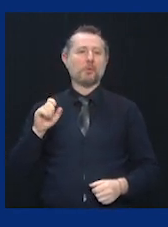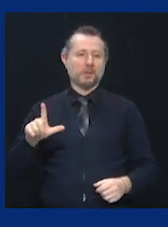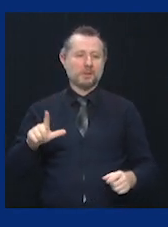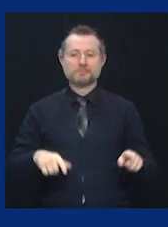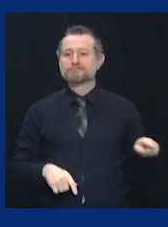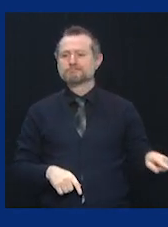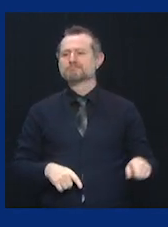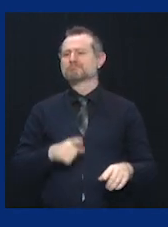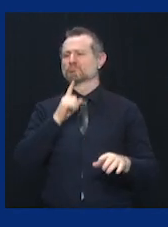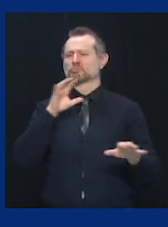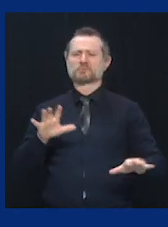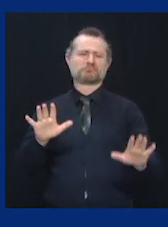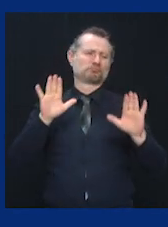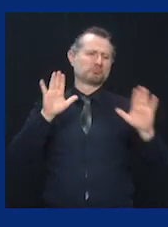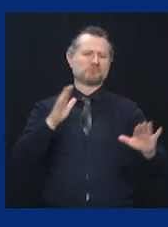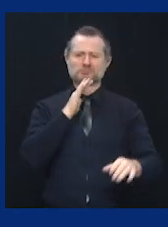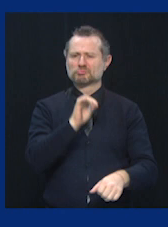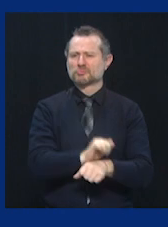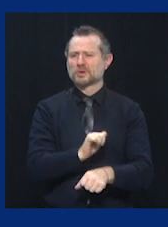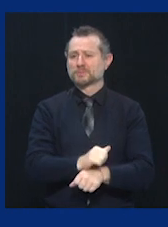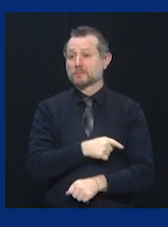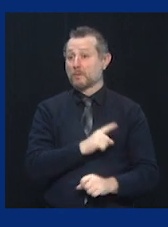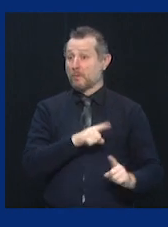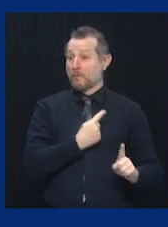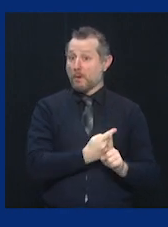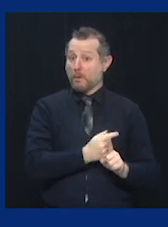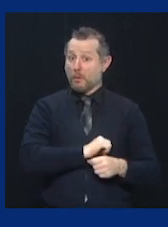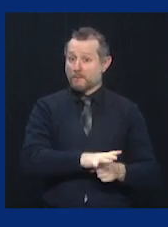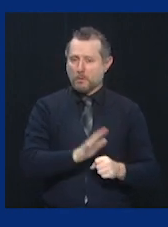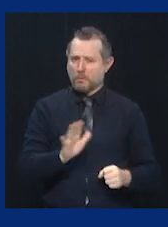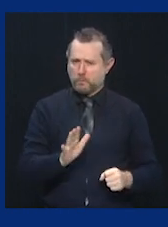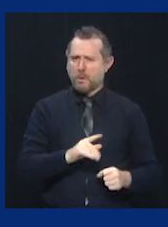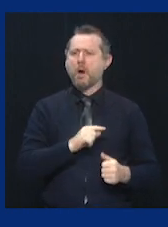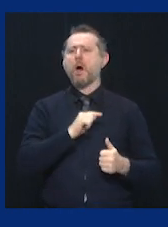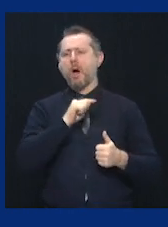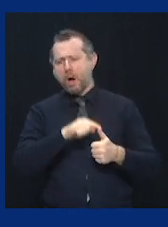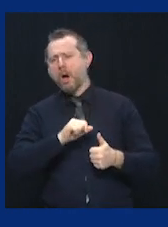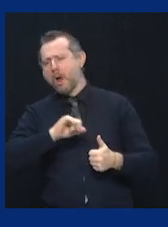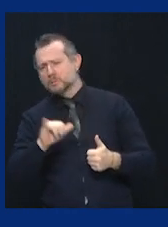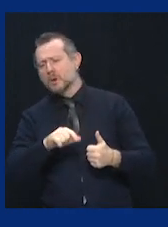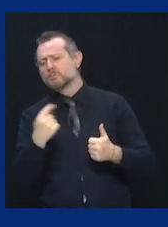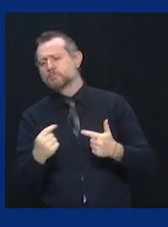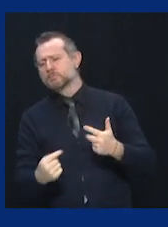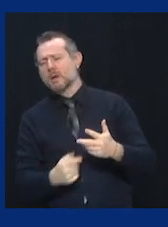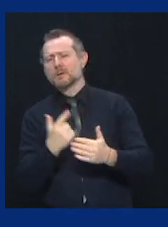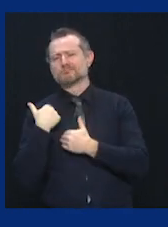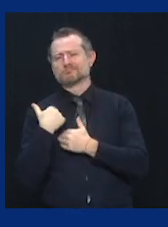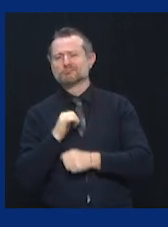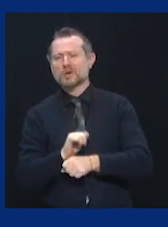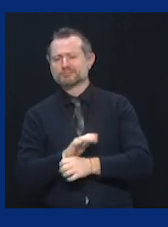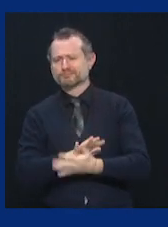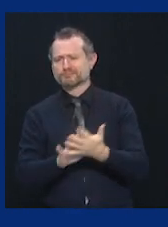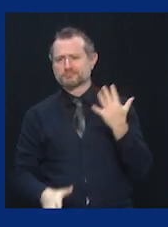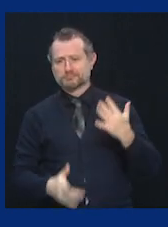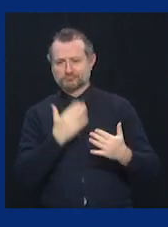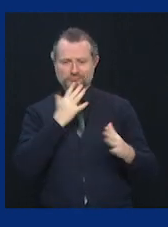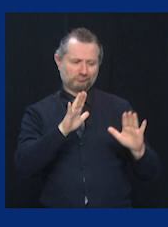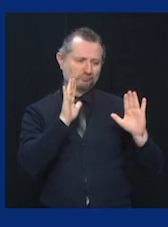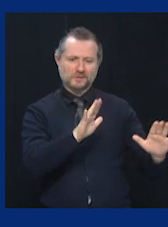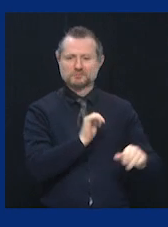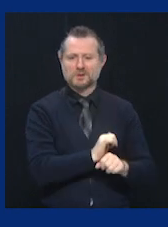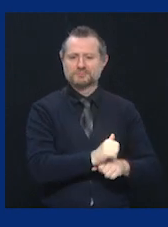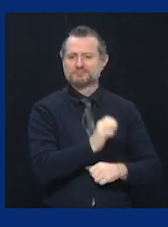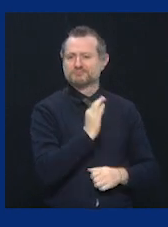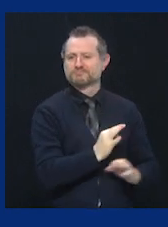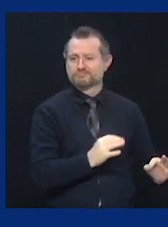but with everything. And I thank her very much for all her great work. And Gareth and Kathy